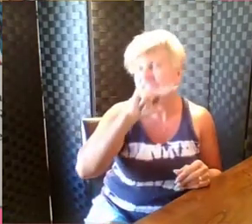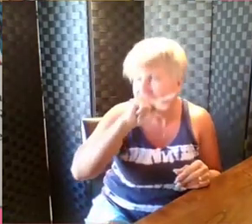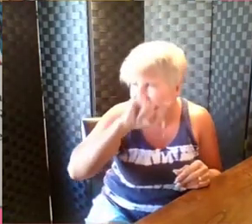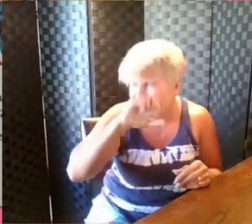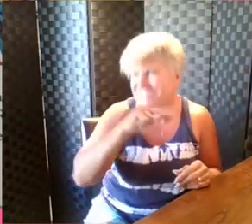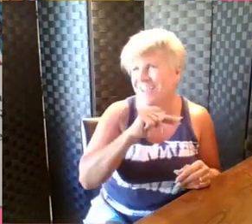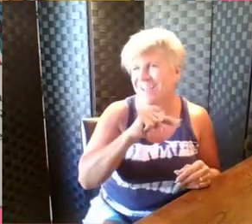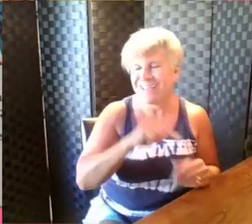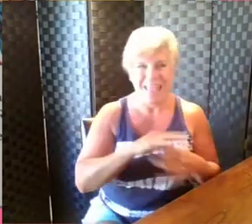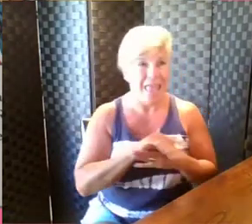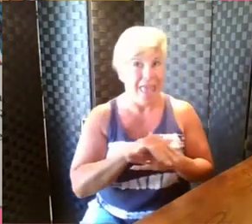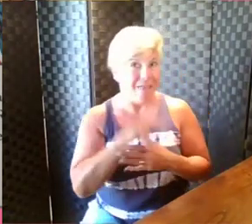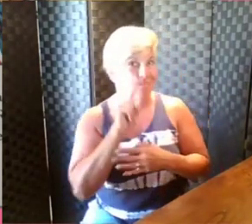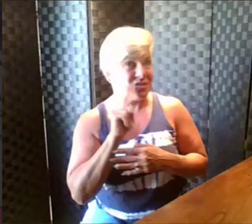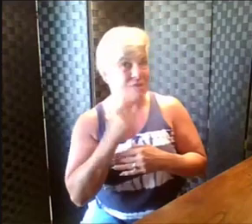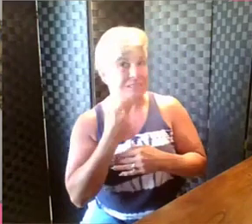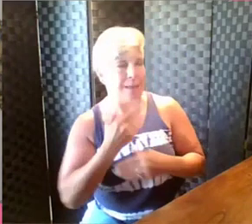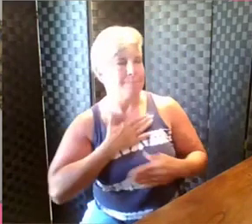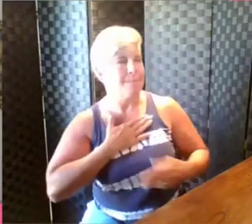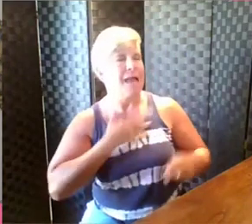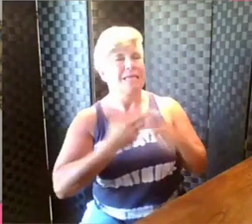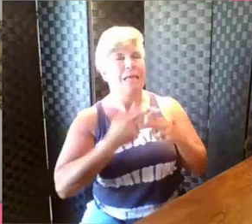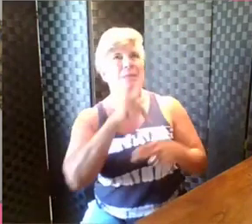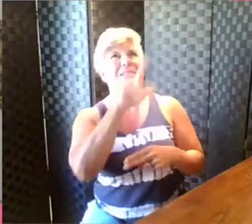Valley," said Victoria.